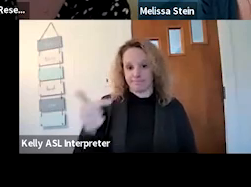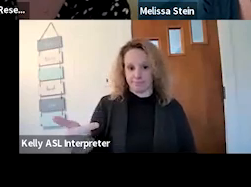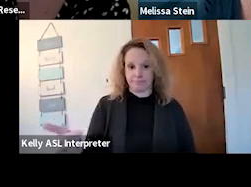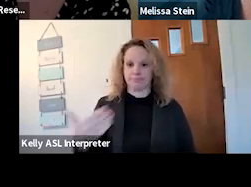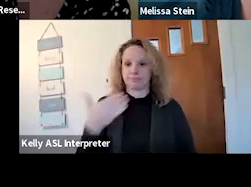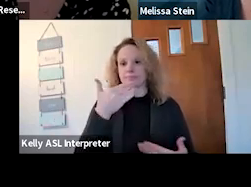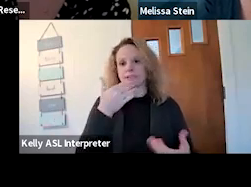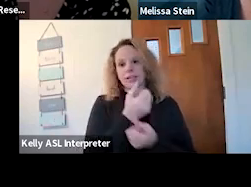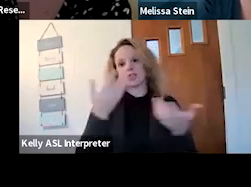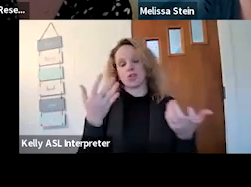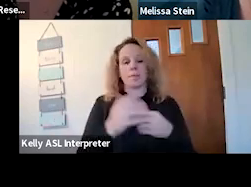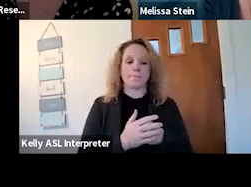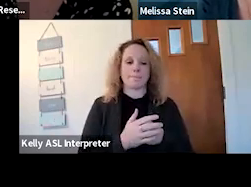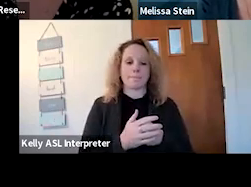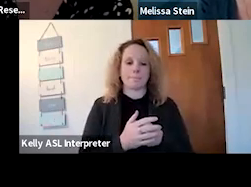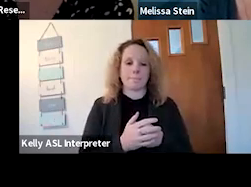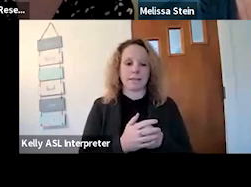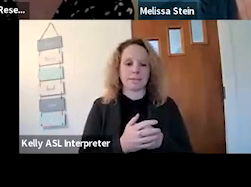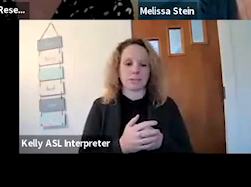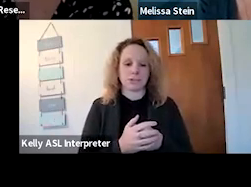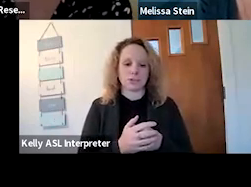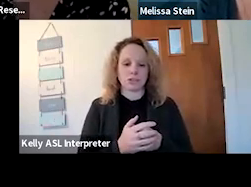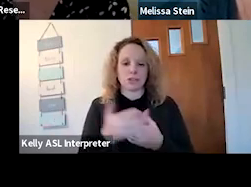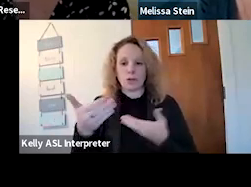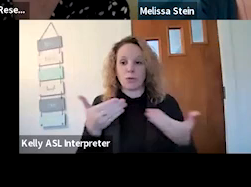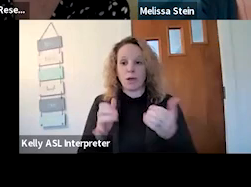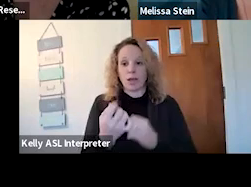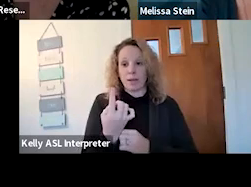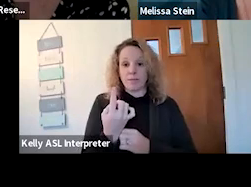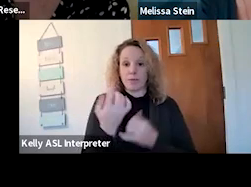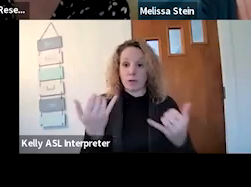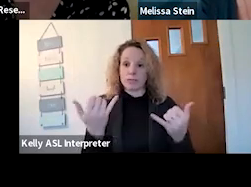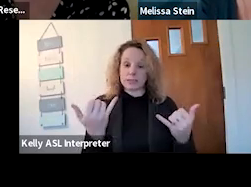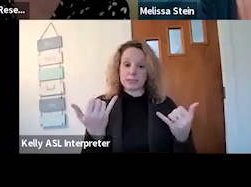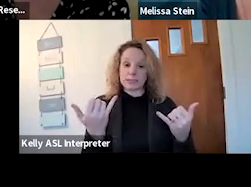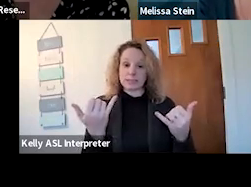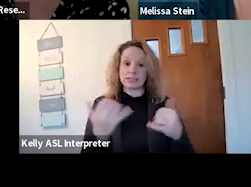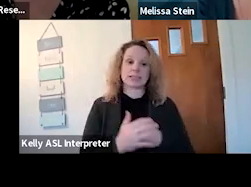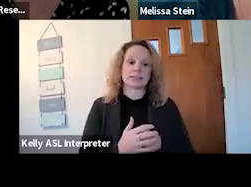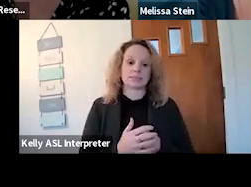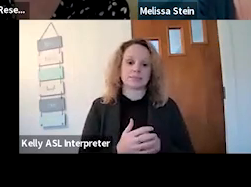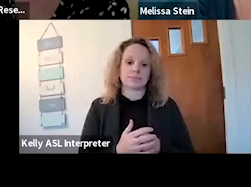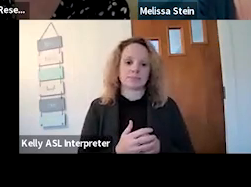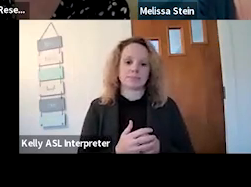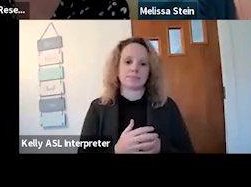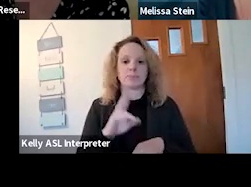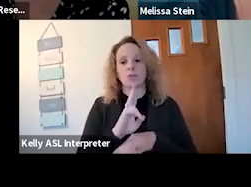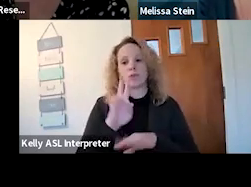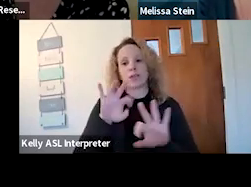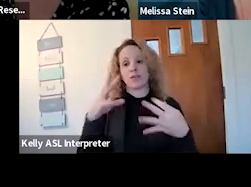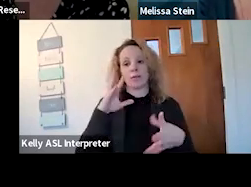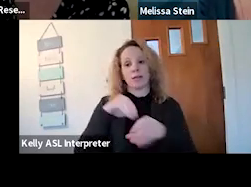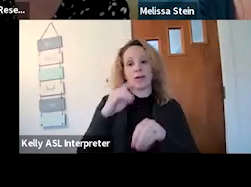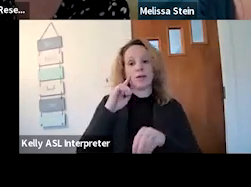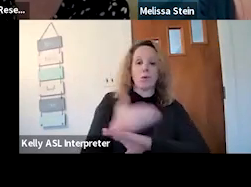Thank you so much, Dr. Stein. I'd like to welcome everyone to today's webinar, Utilizing Family Engagement to